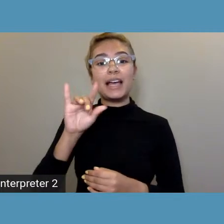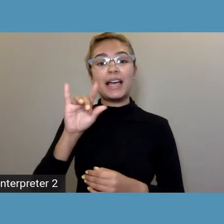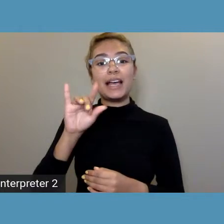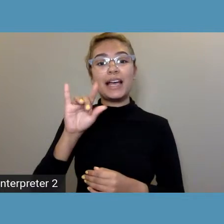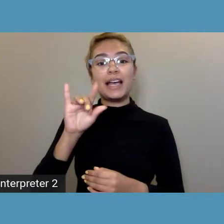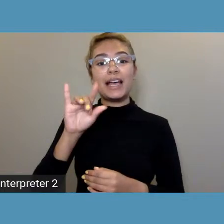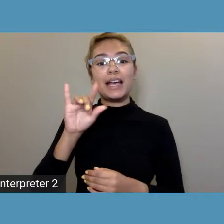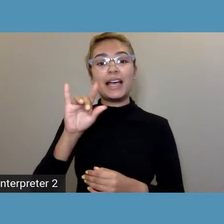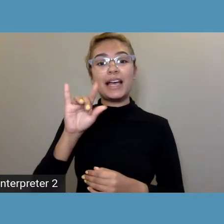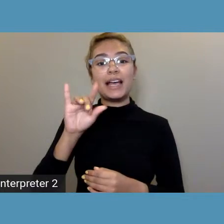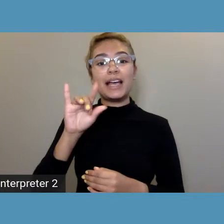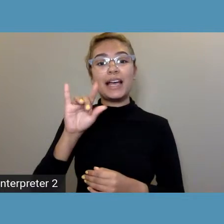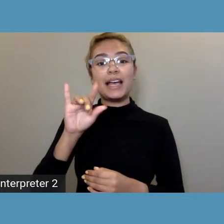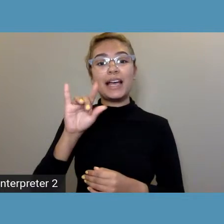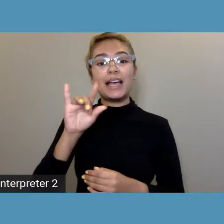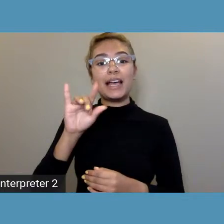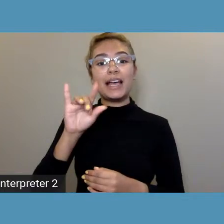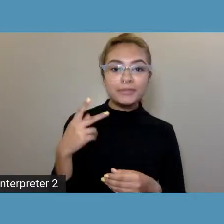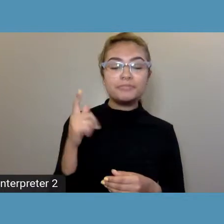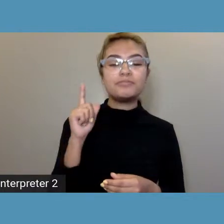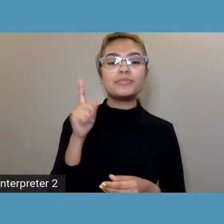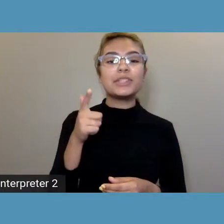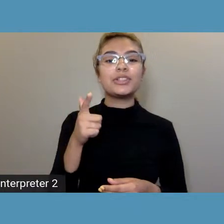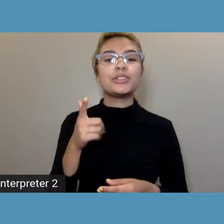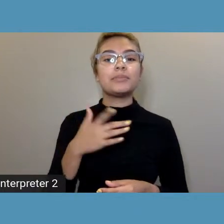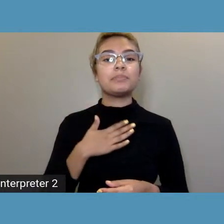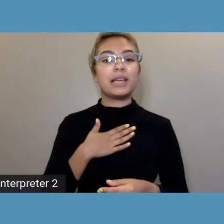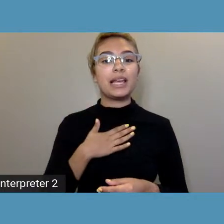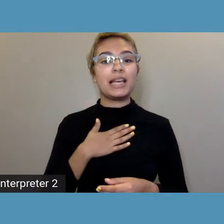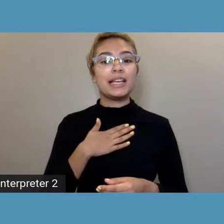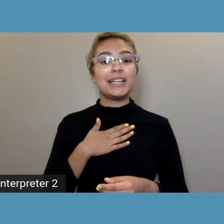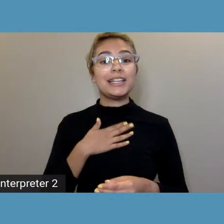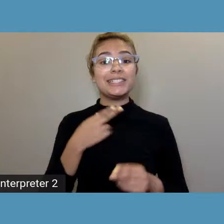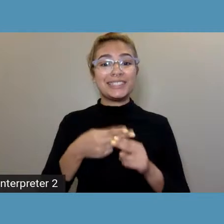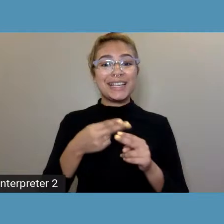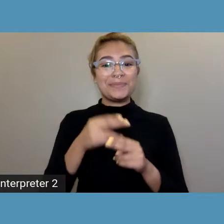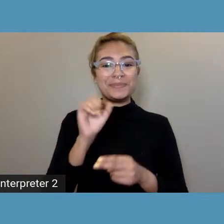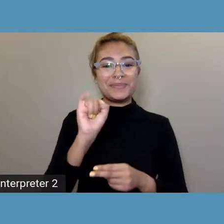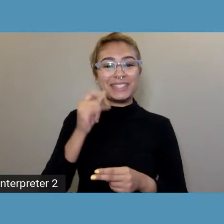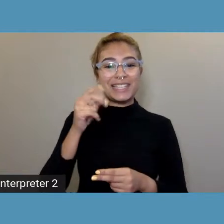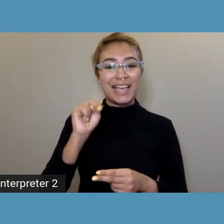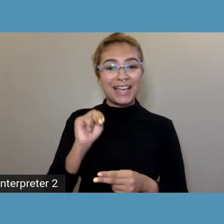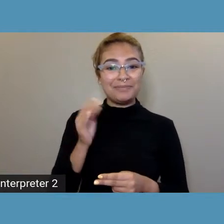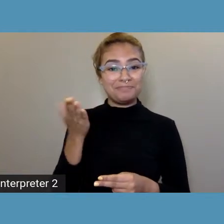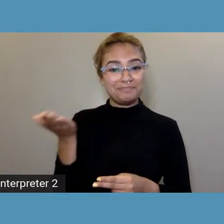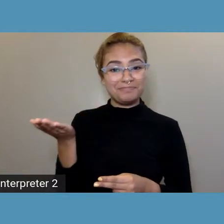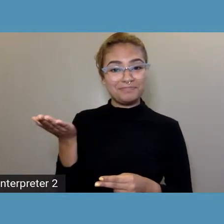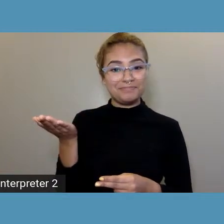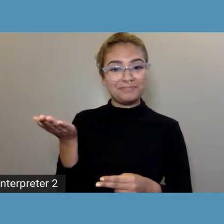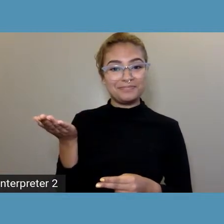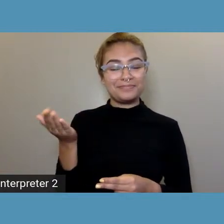joining us. My name sign is a drizzle.